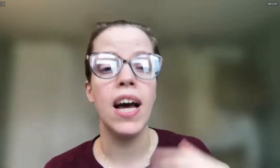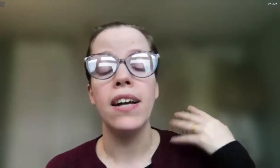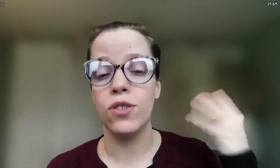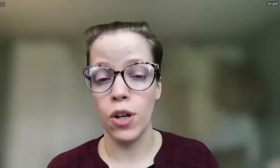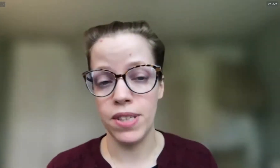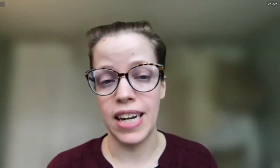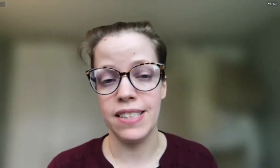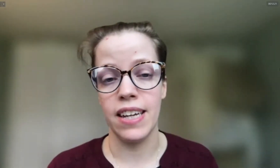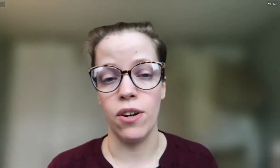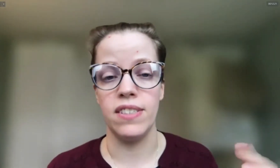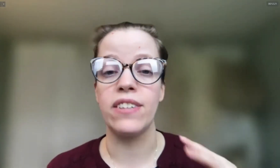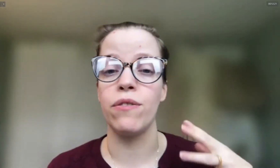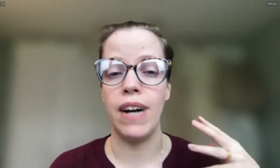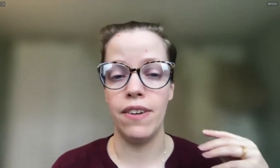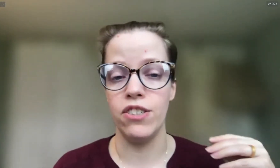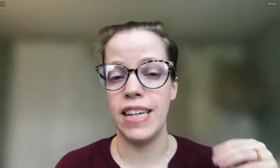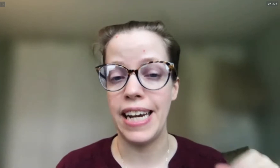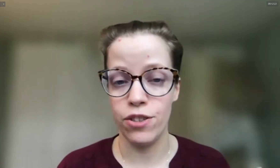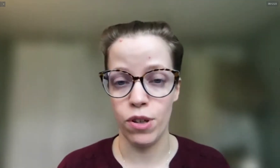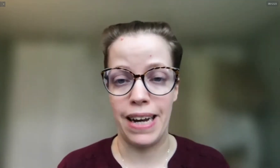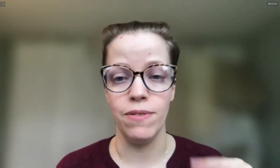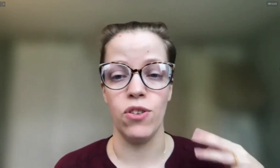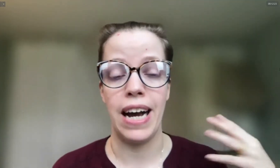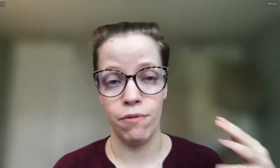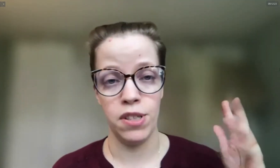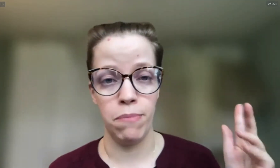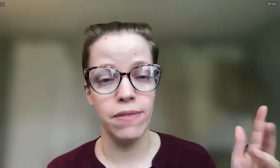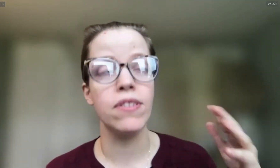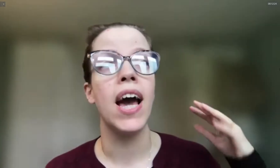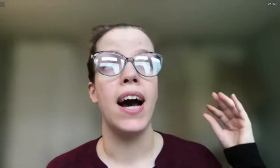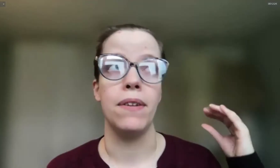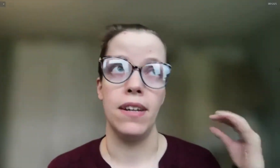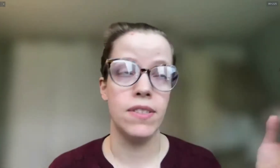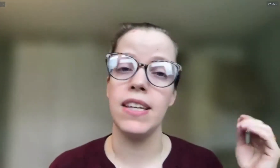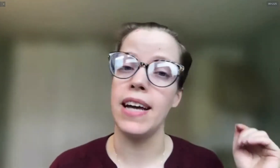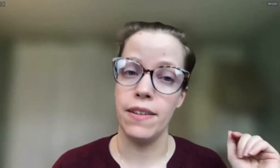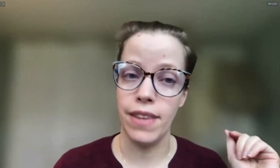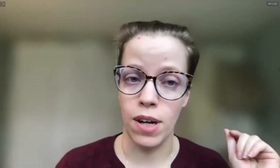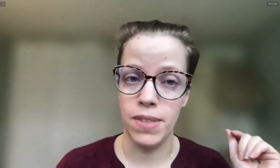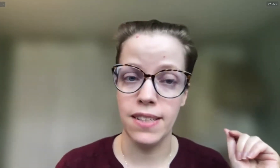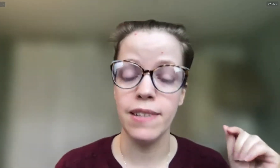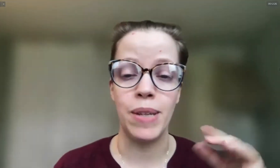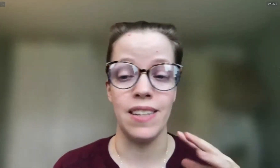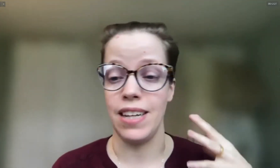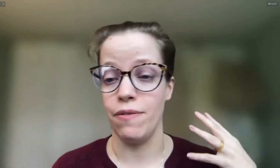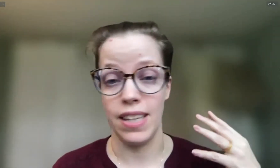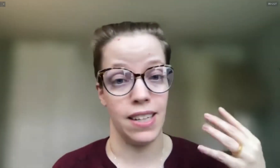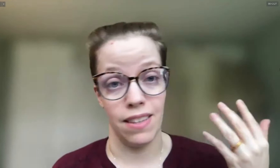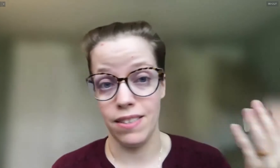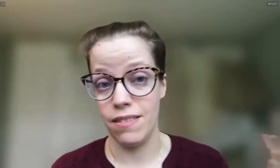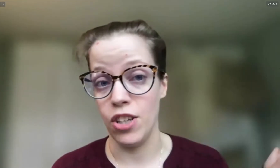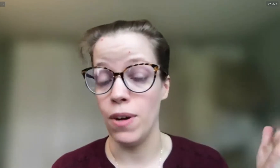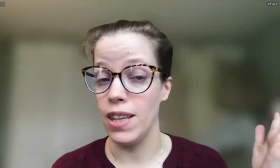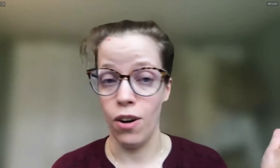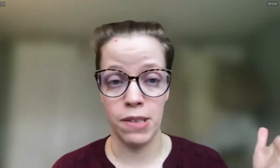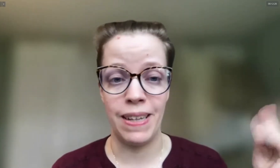disabled. Scope suggests that it costs an extra £583 on average a month. I would love to see that if that were updated, because I feel like